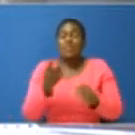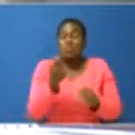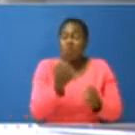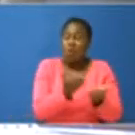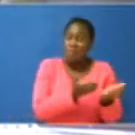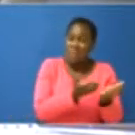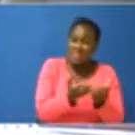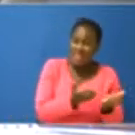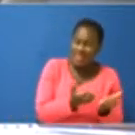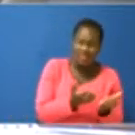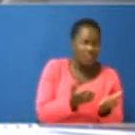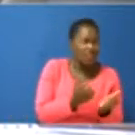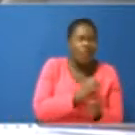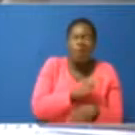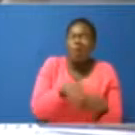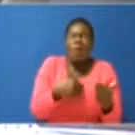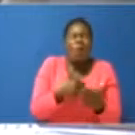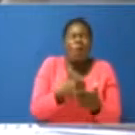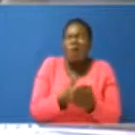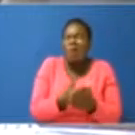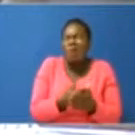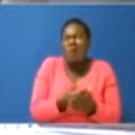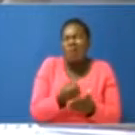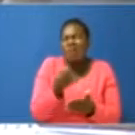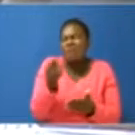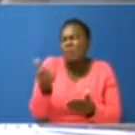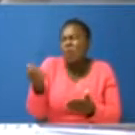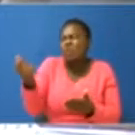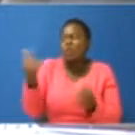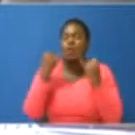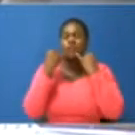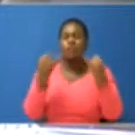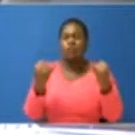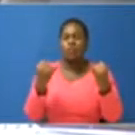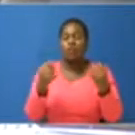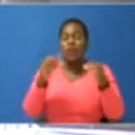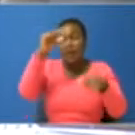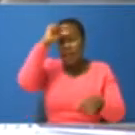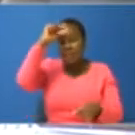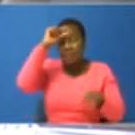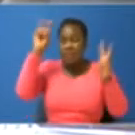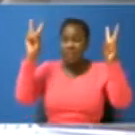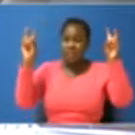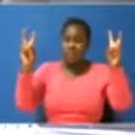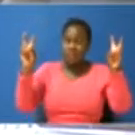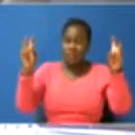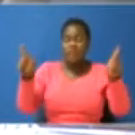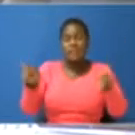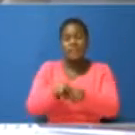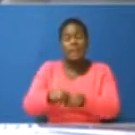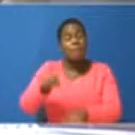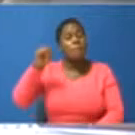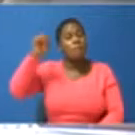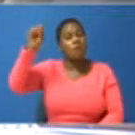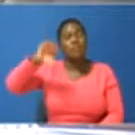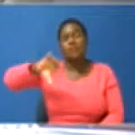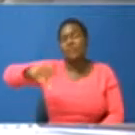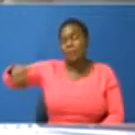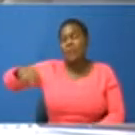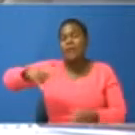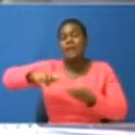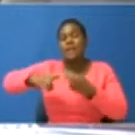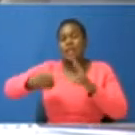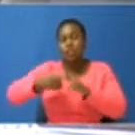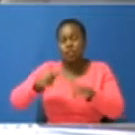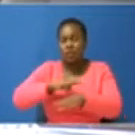business it was all very shallow all very very trivial when it came to governance issues and even the politics of the city relationship